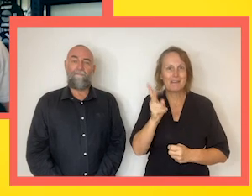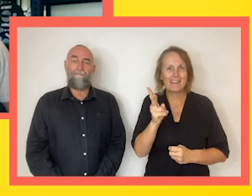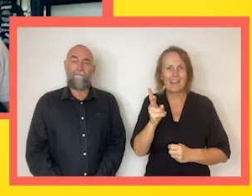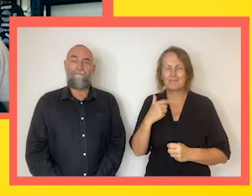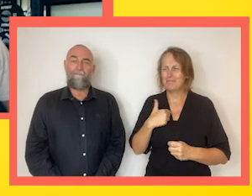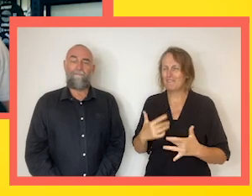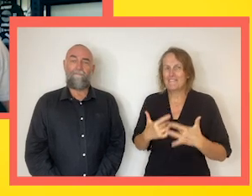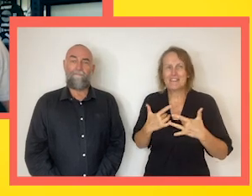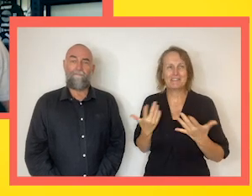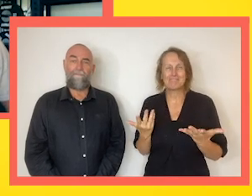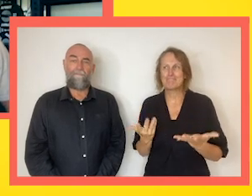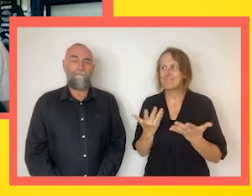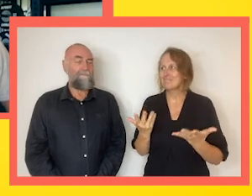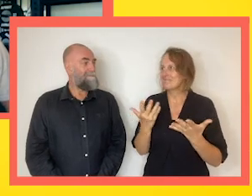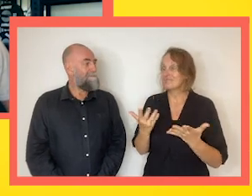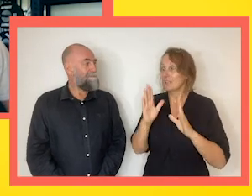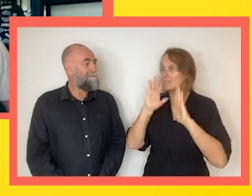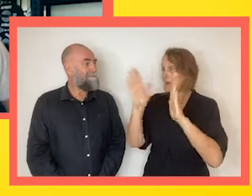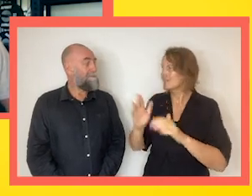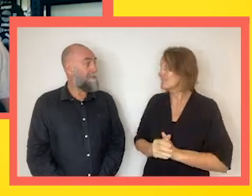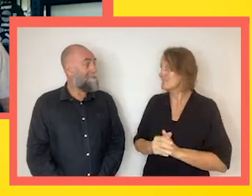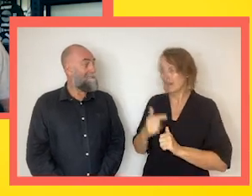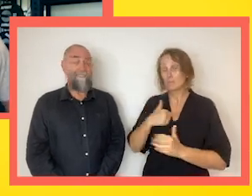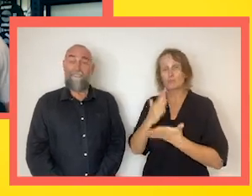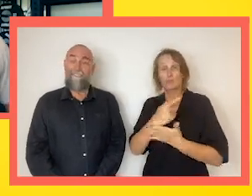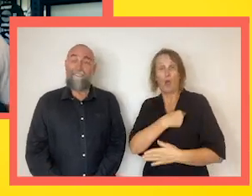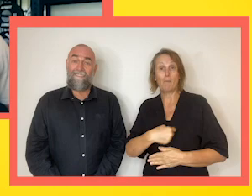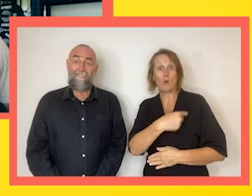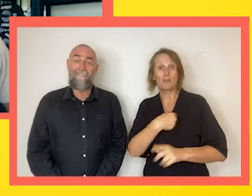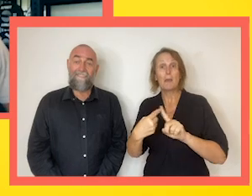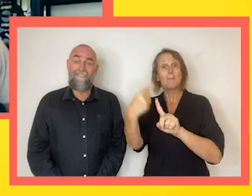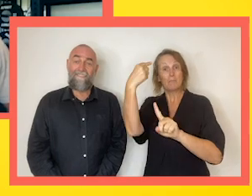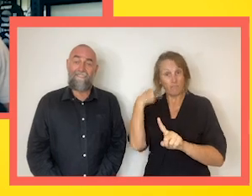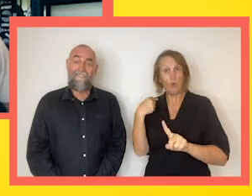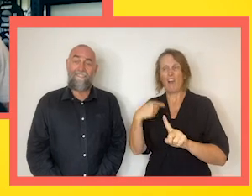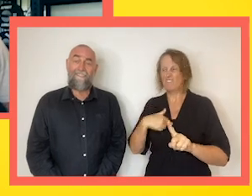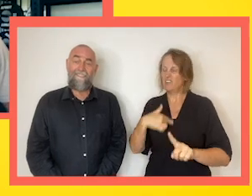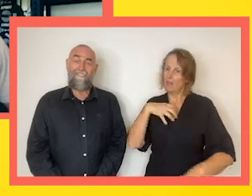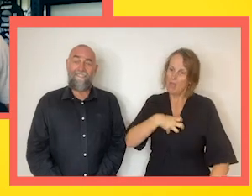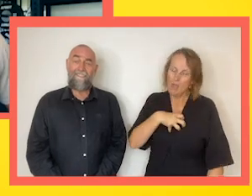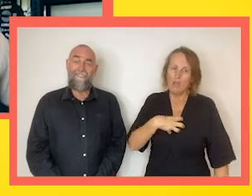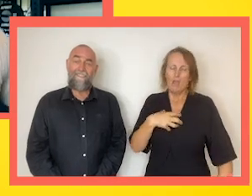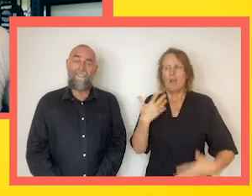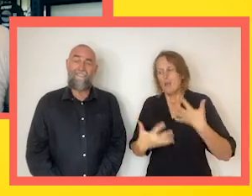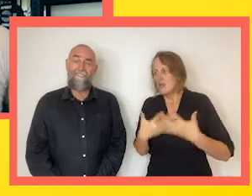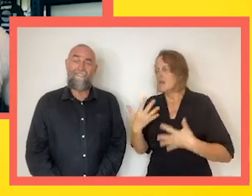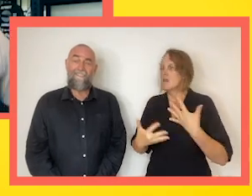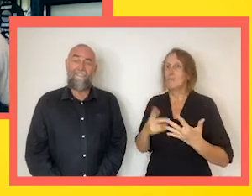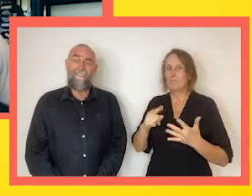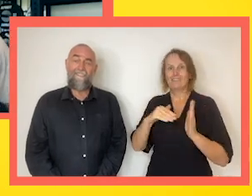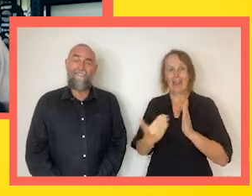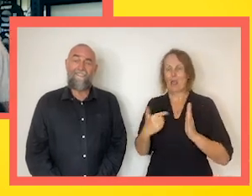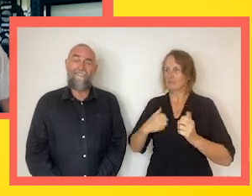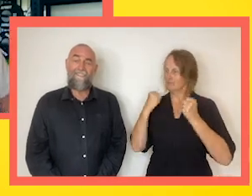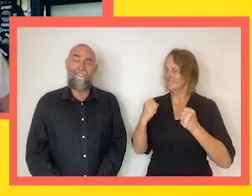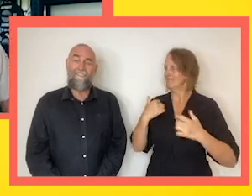just, it's amazing. And I'm honest about all that stuff. There is tough times, but it's just trying to find those little things. And